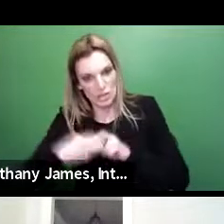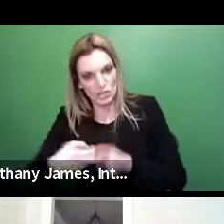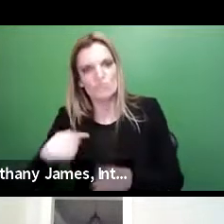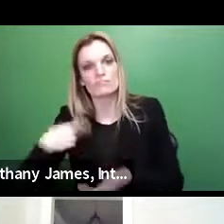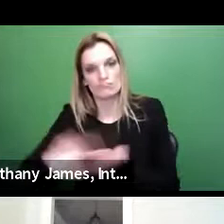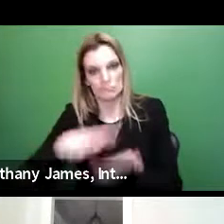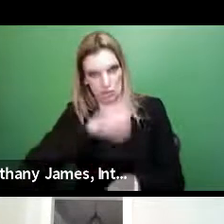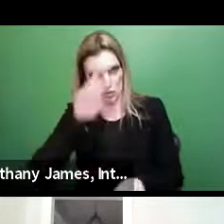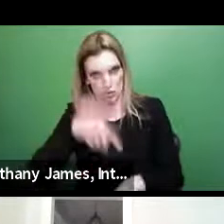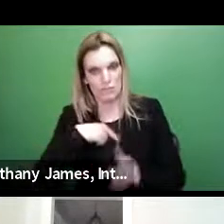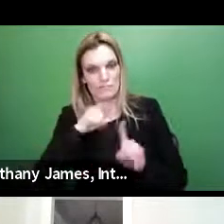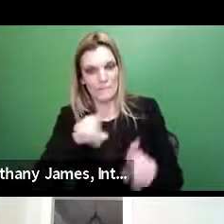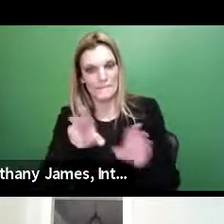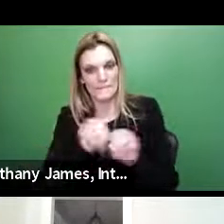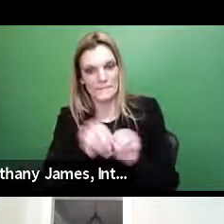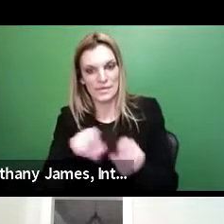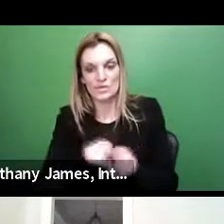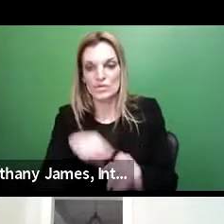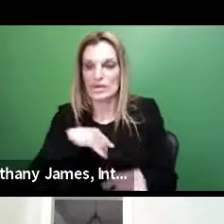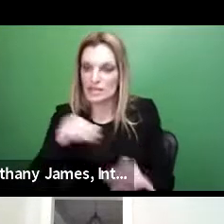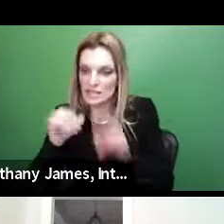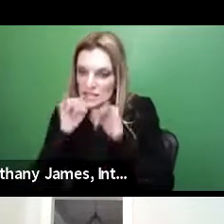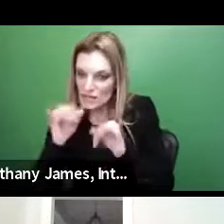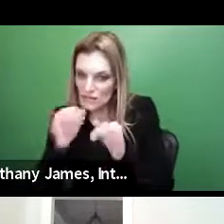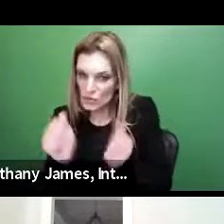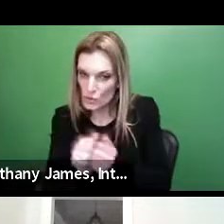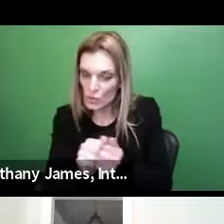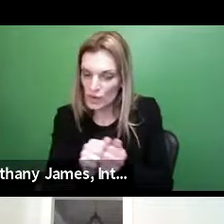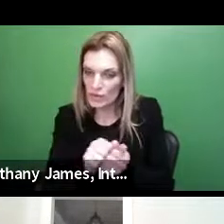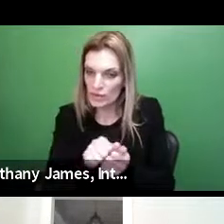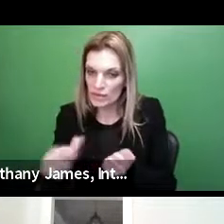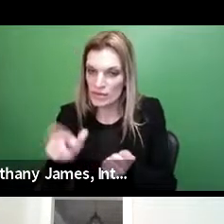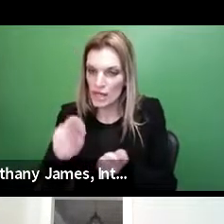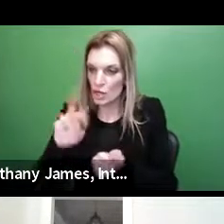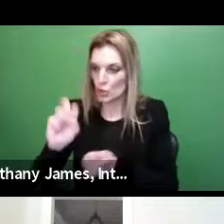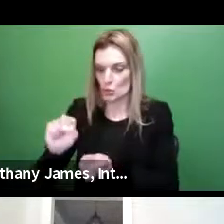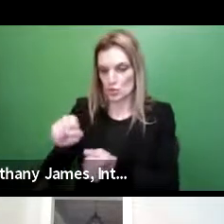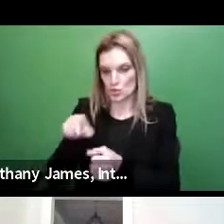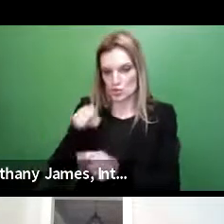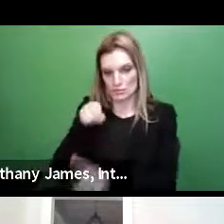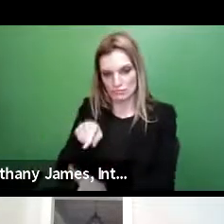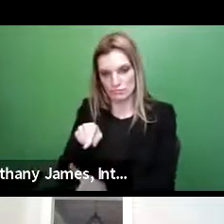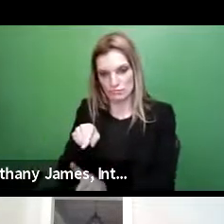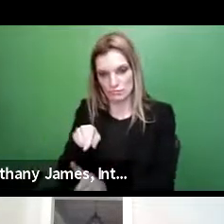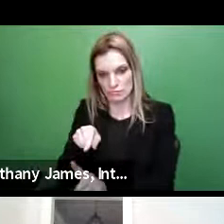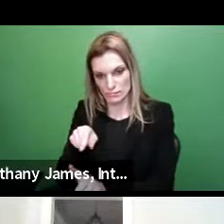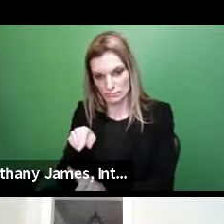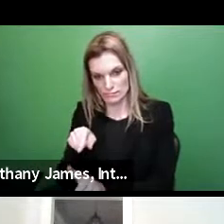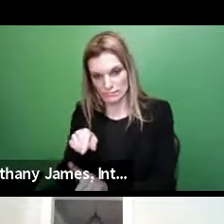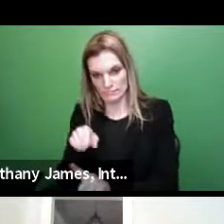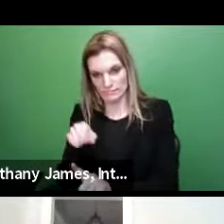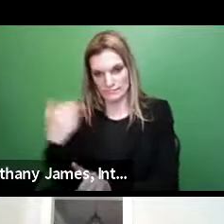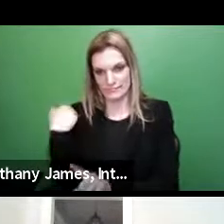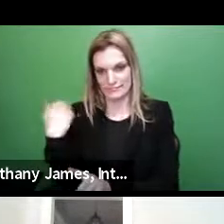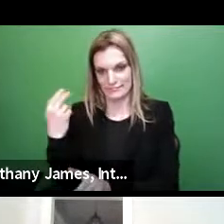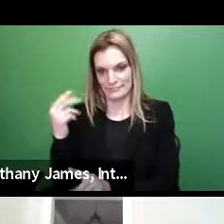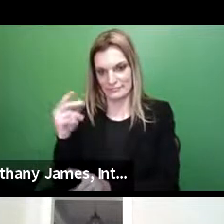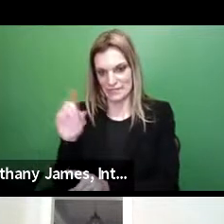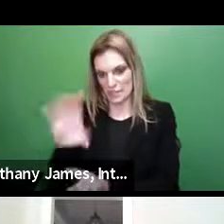Participated in an interview with the Gongwer News Group on December 2nd, and most recently attended